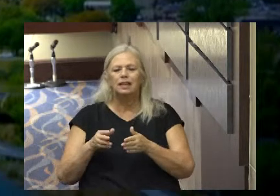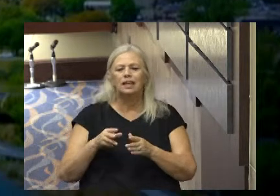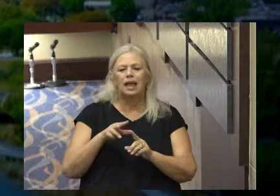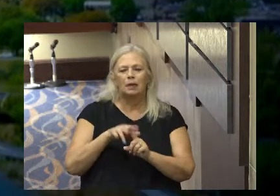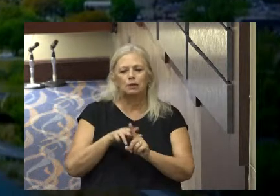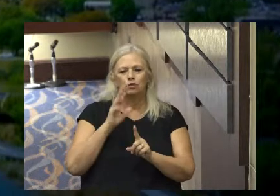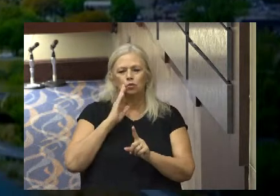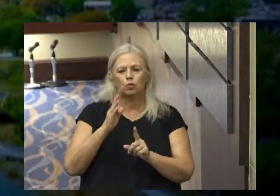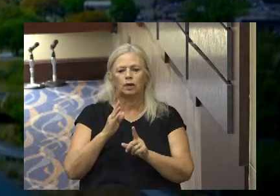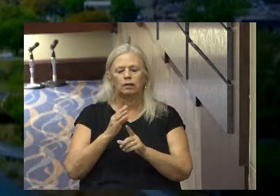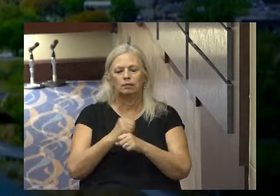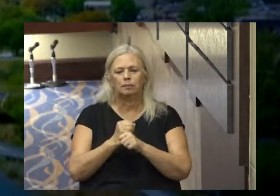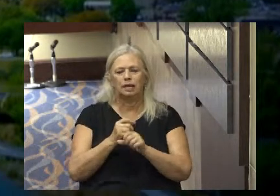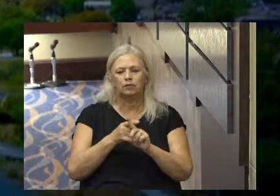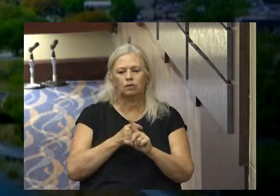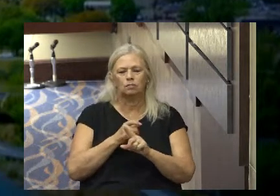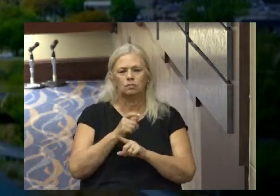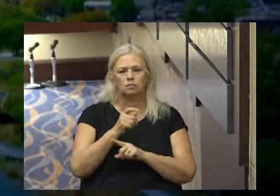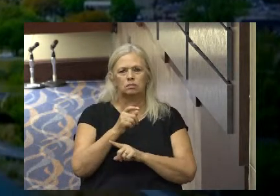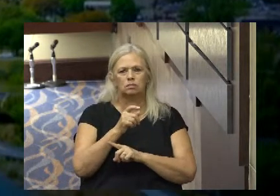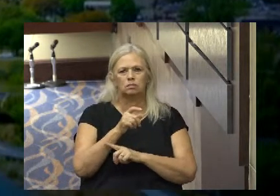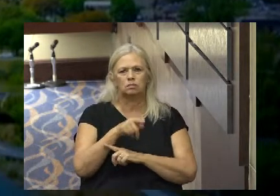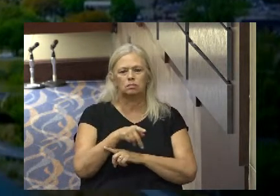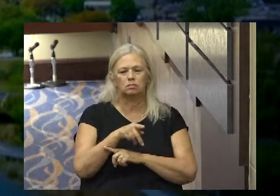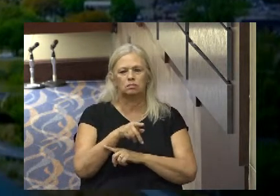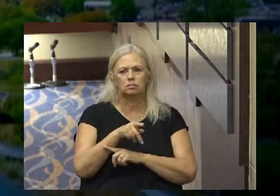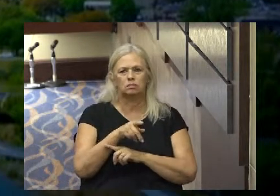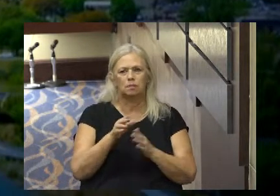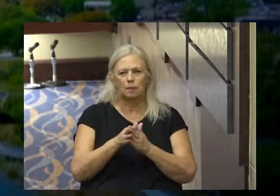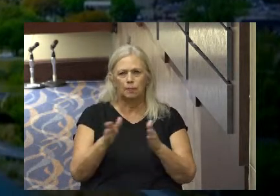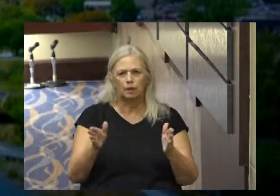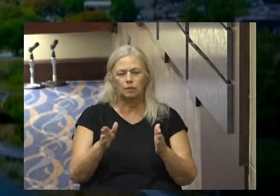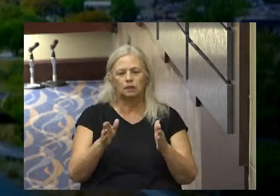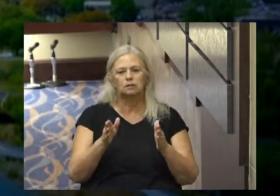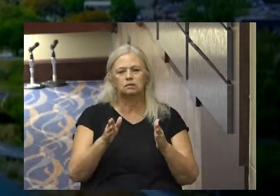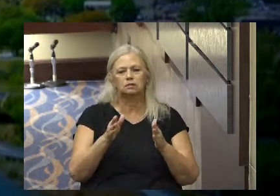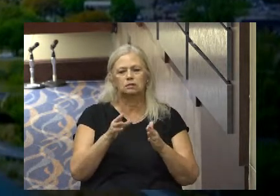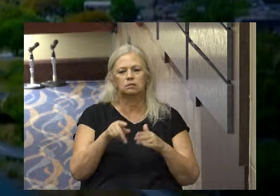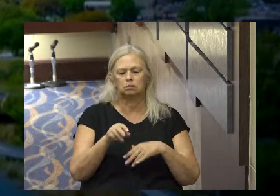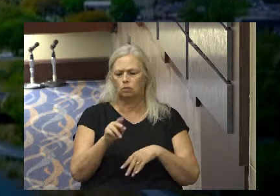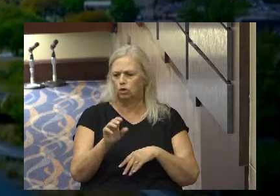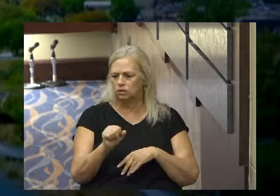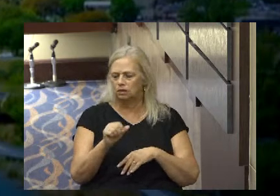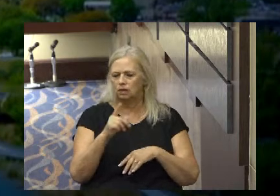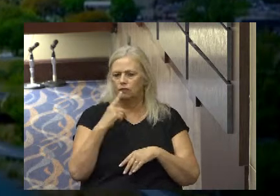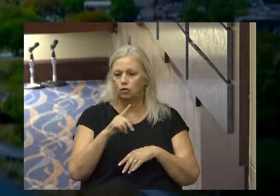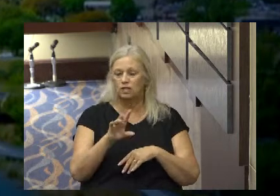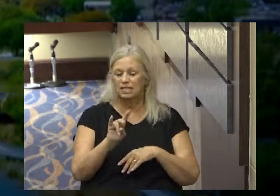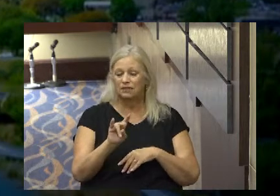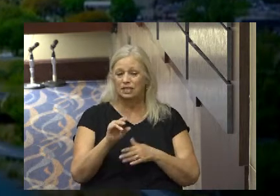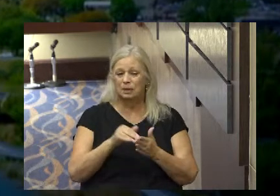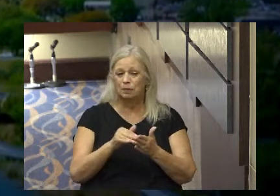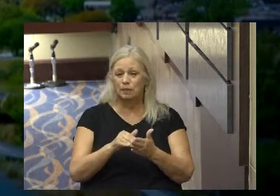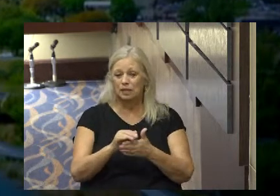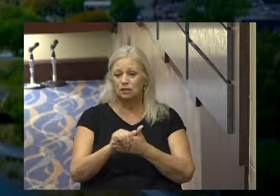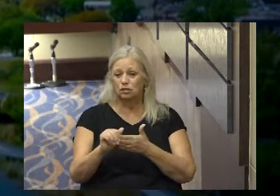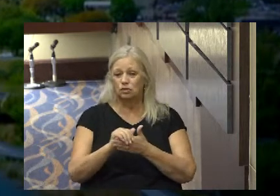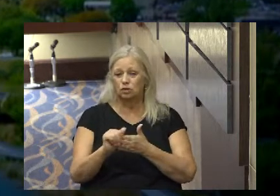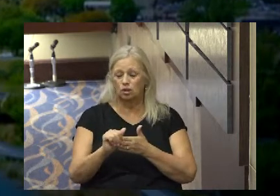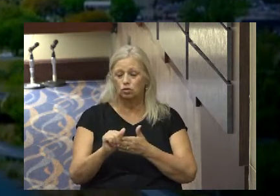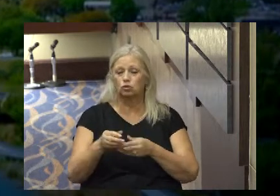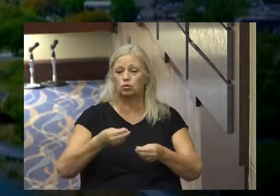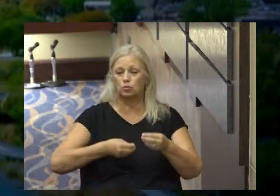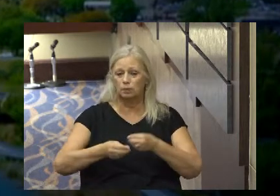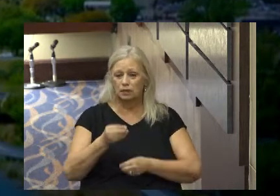Works Department tomorrow, if you approve the item, for $17 million to support the bridge's replacement and